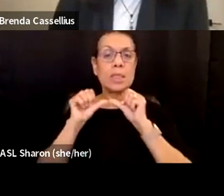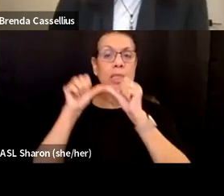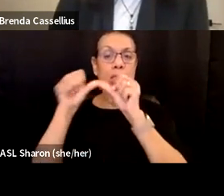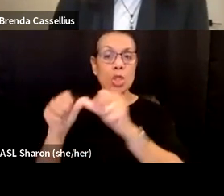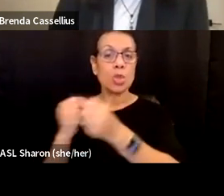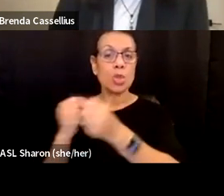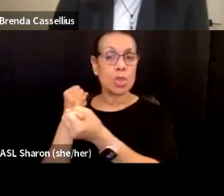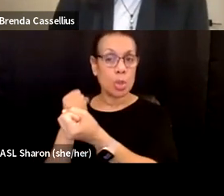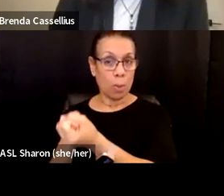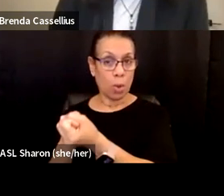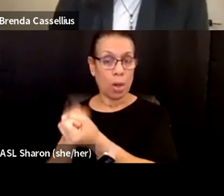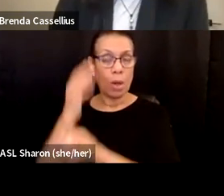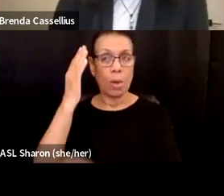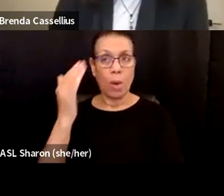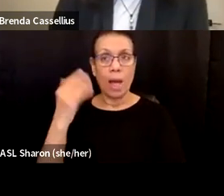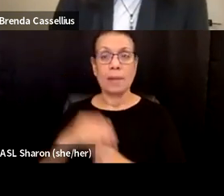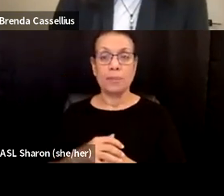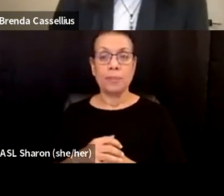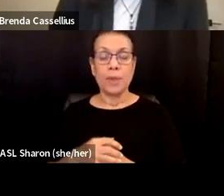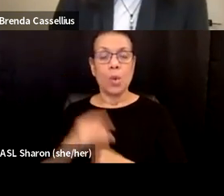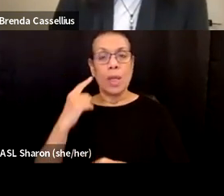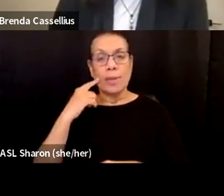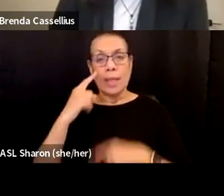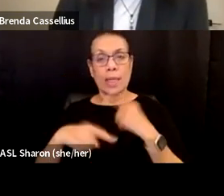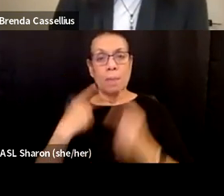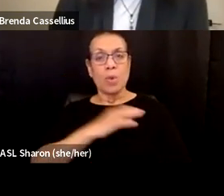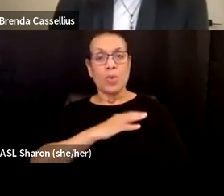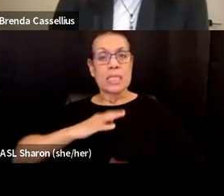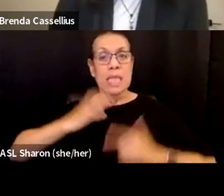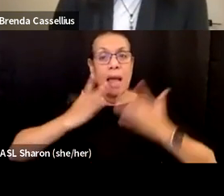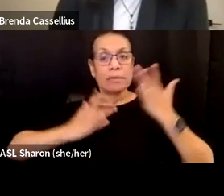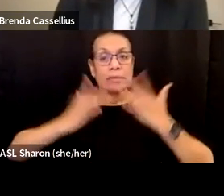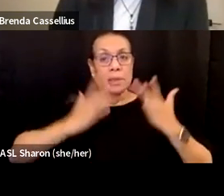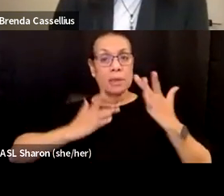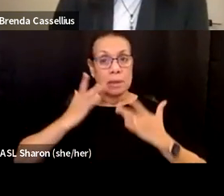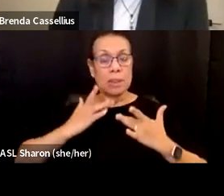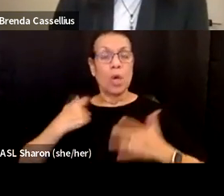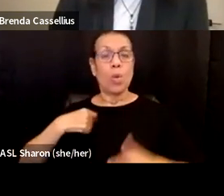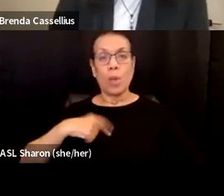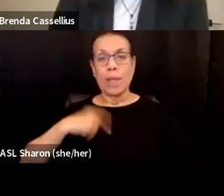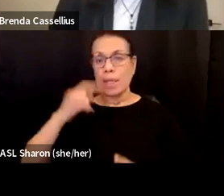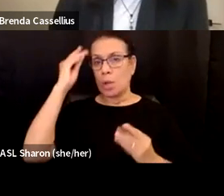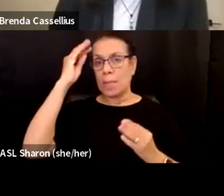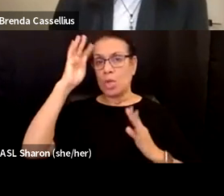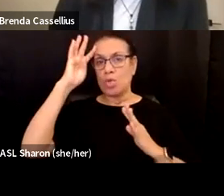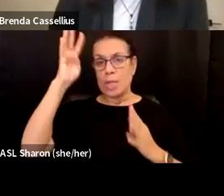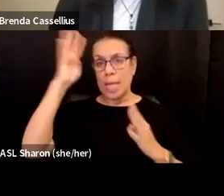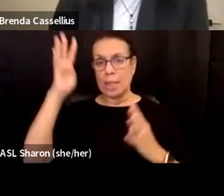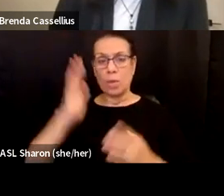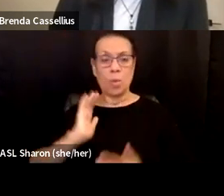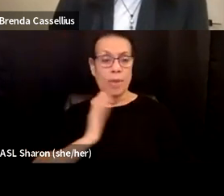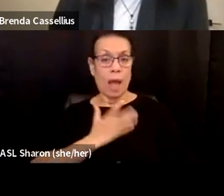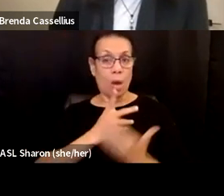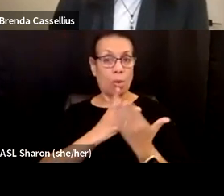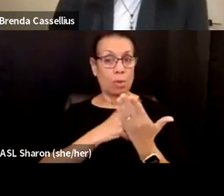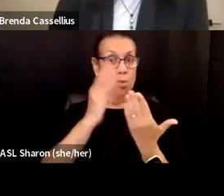especially as we are considering the potential staffing shortages we'll be innovating with our current programming